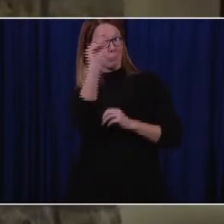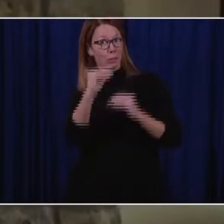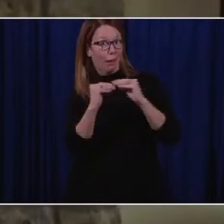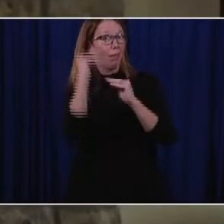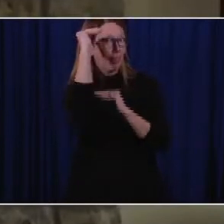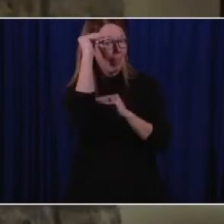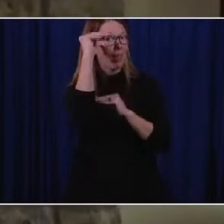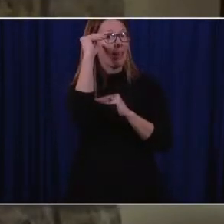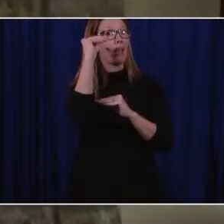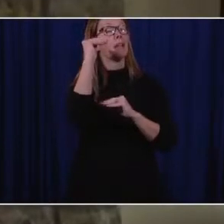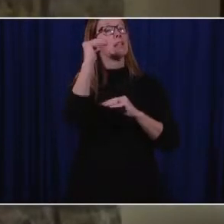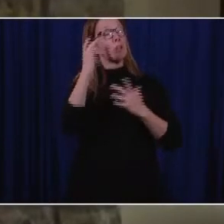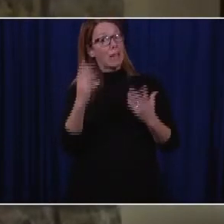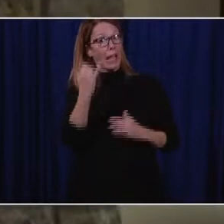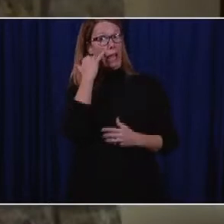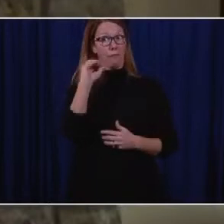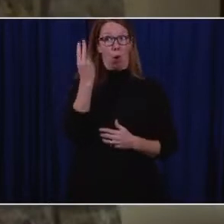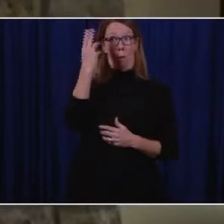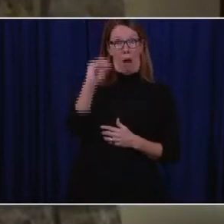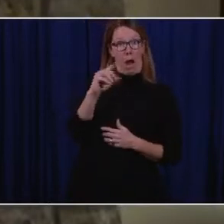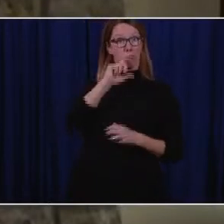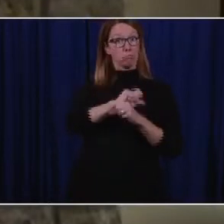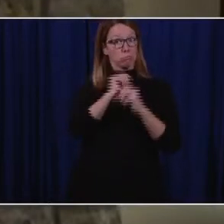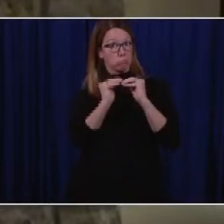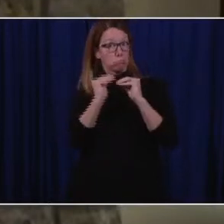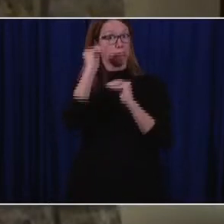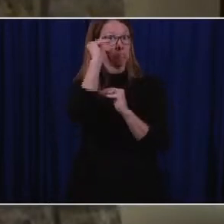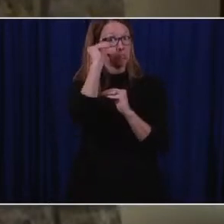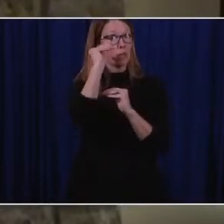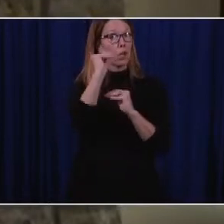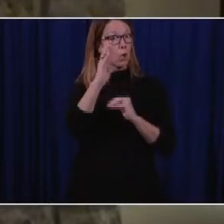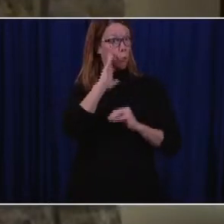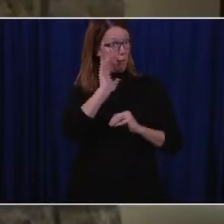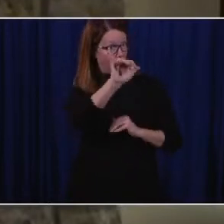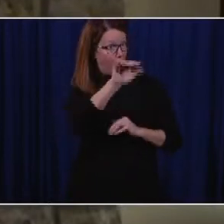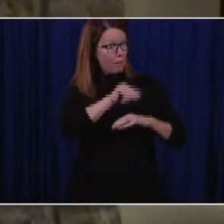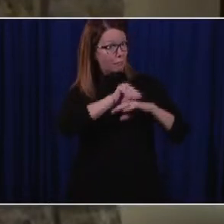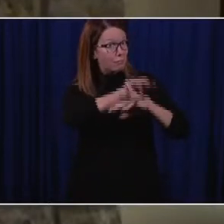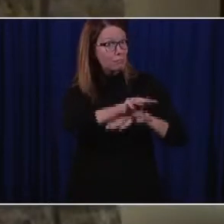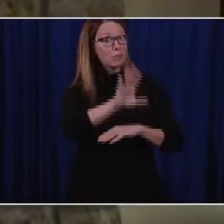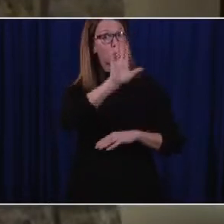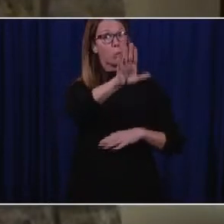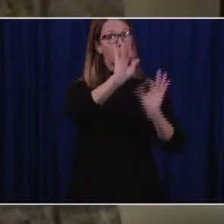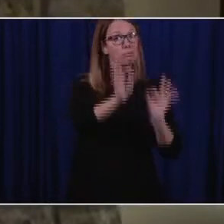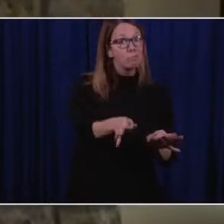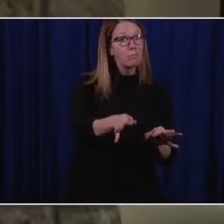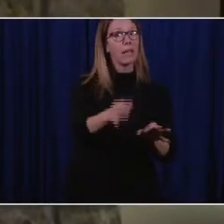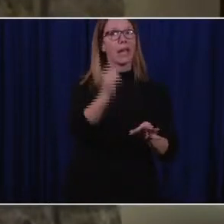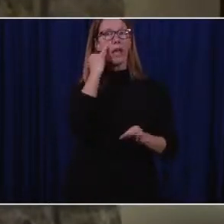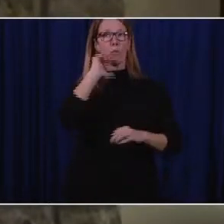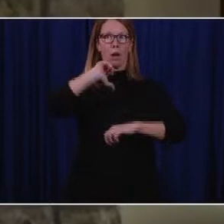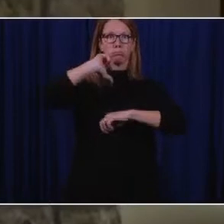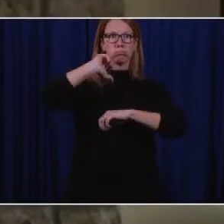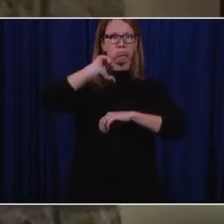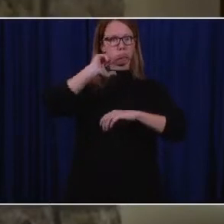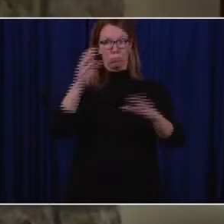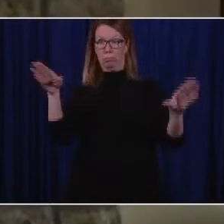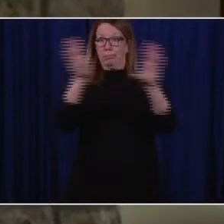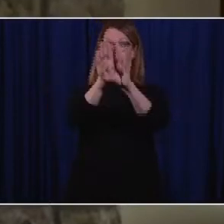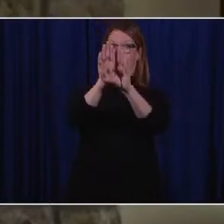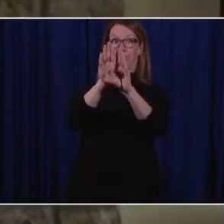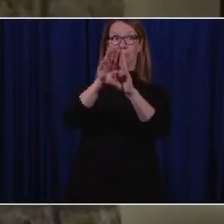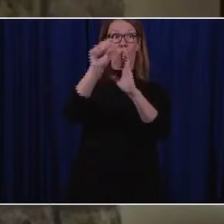our 15% positivity rate, does that influence or will it influence if you'll institute another lockdown for